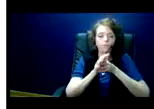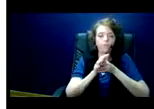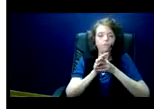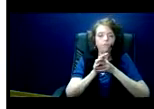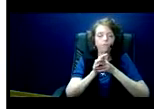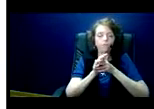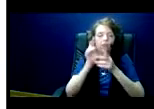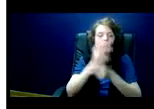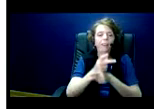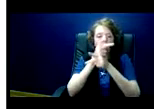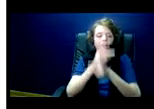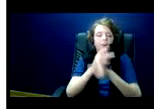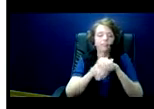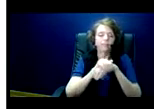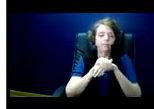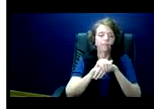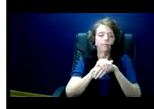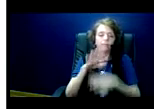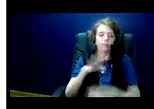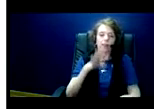courteous and